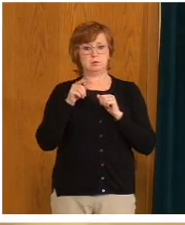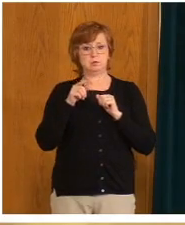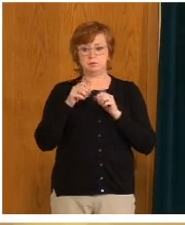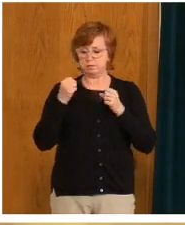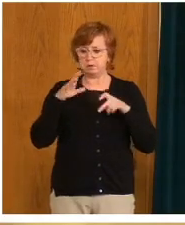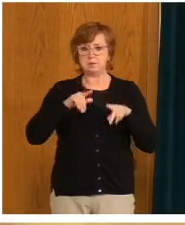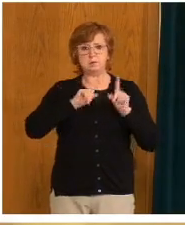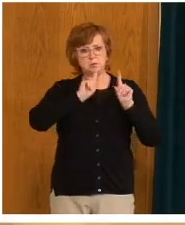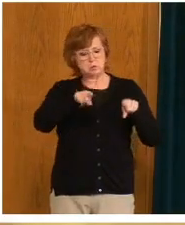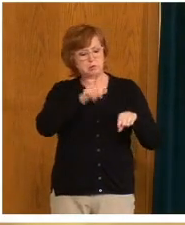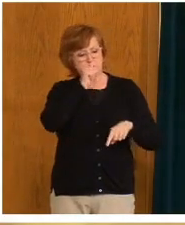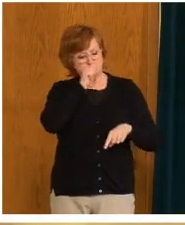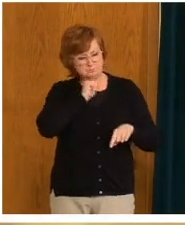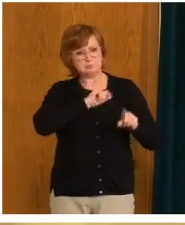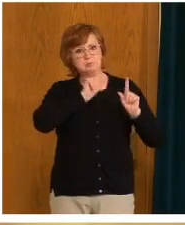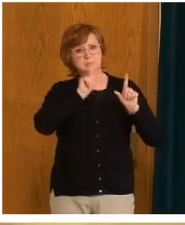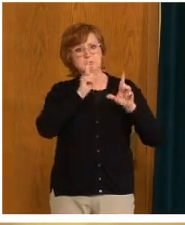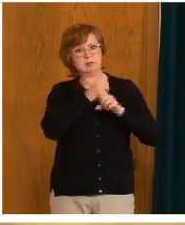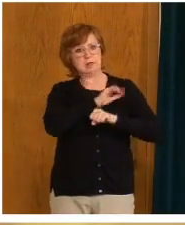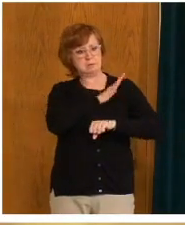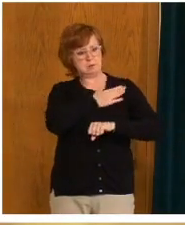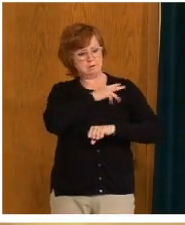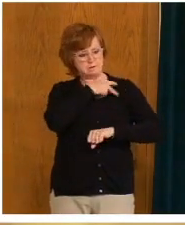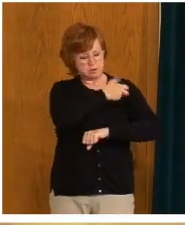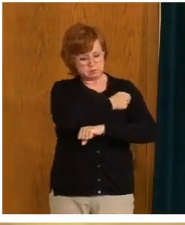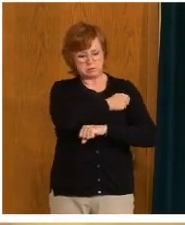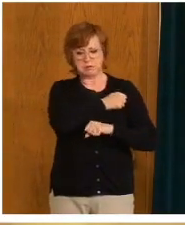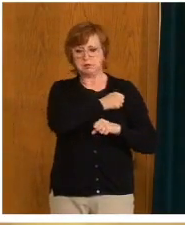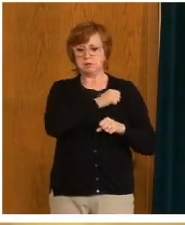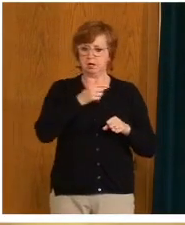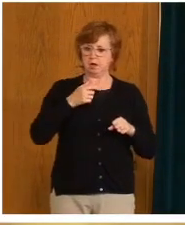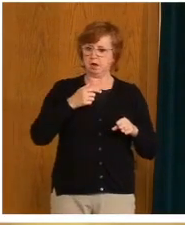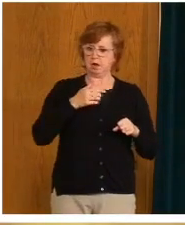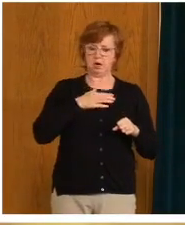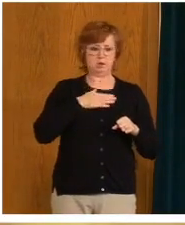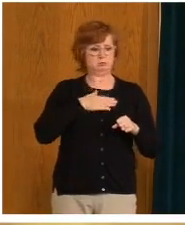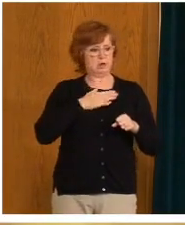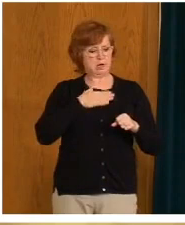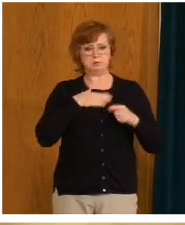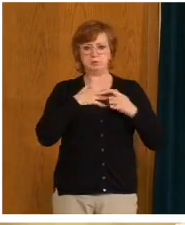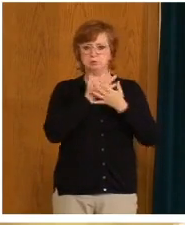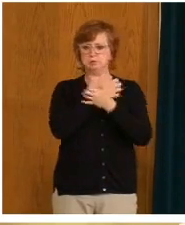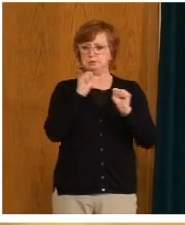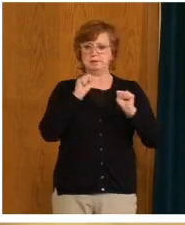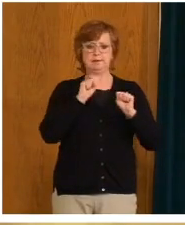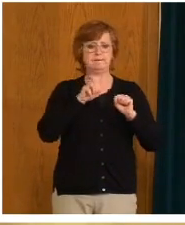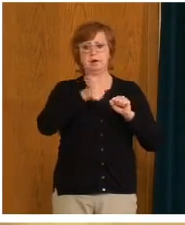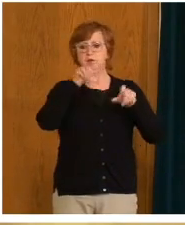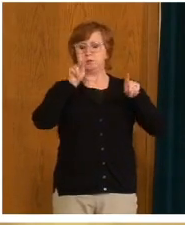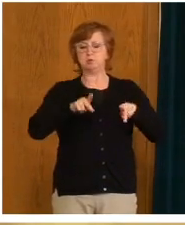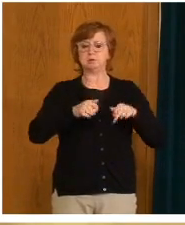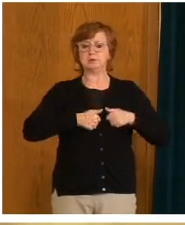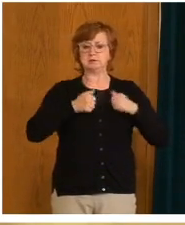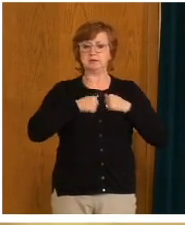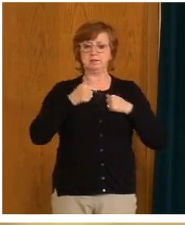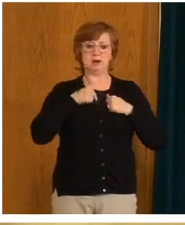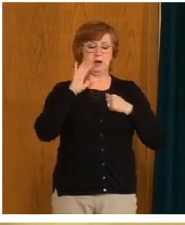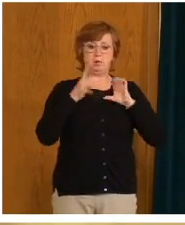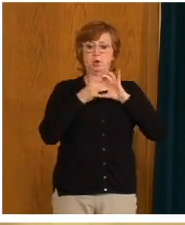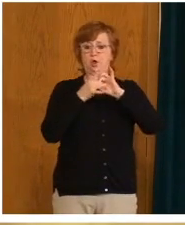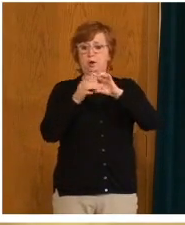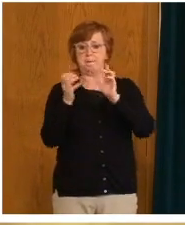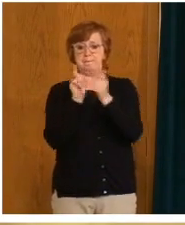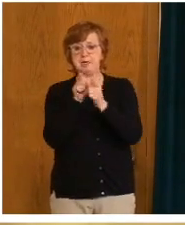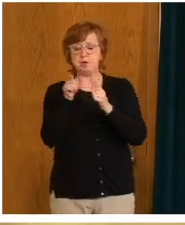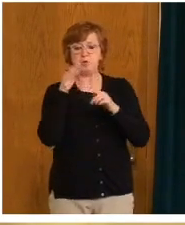vaccinated. And they are saving the lives of people that they in turn also will never meet. So to all of those that